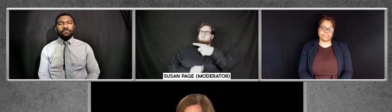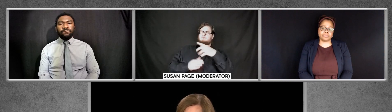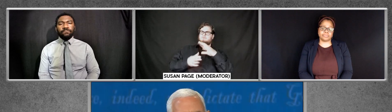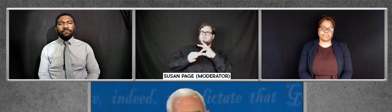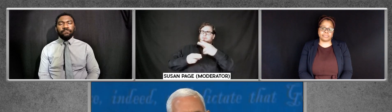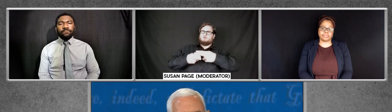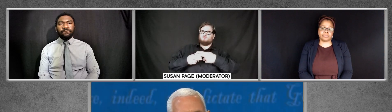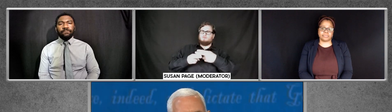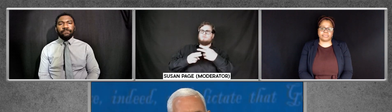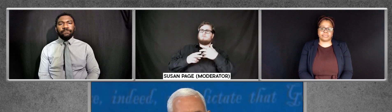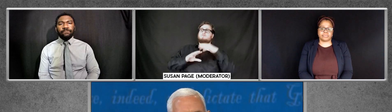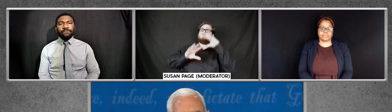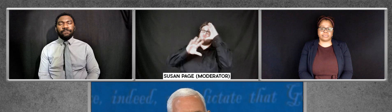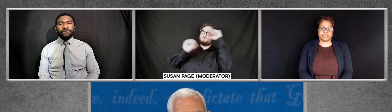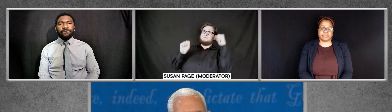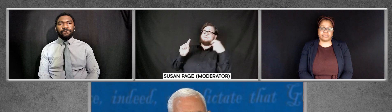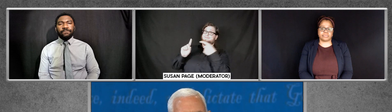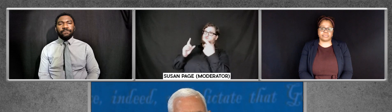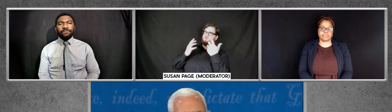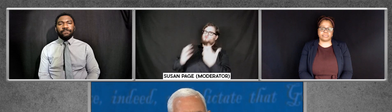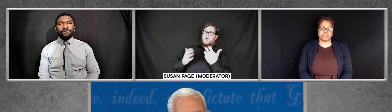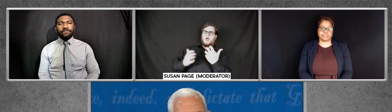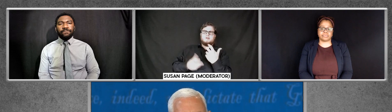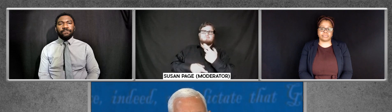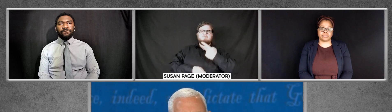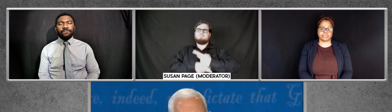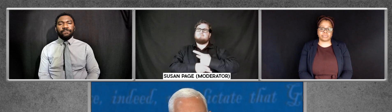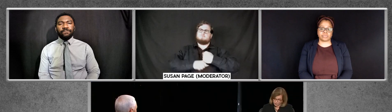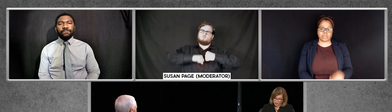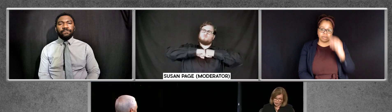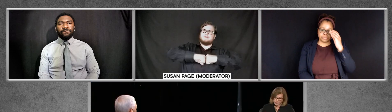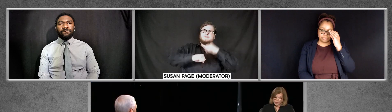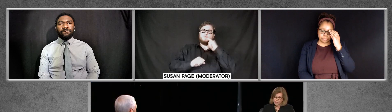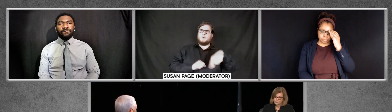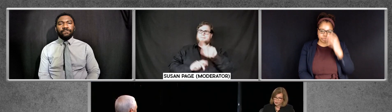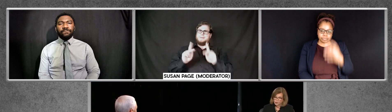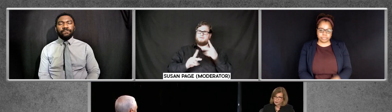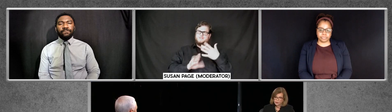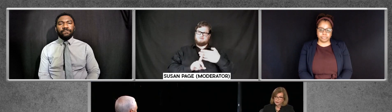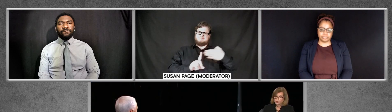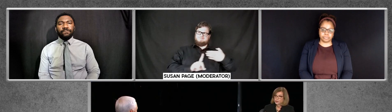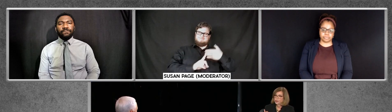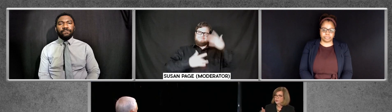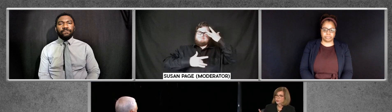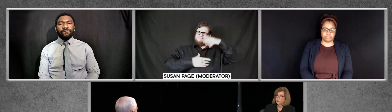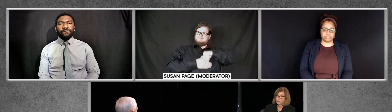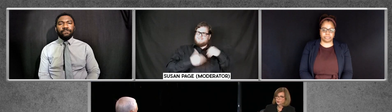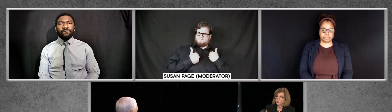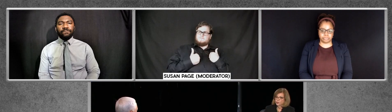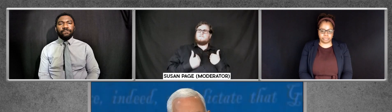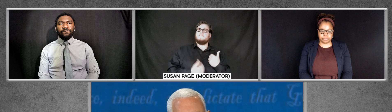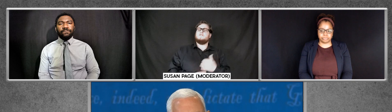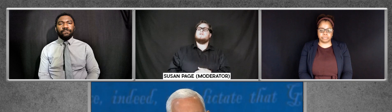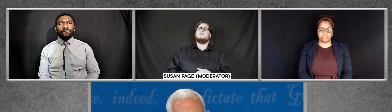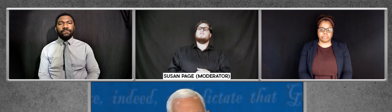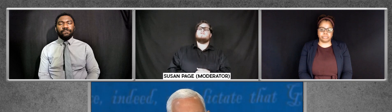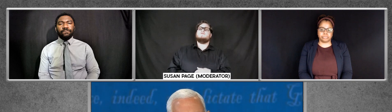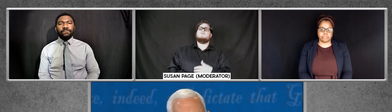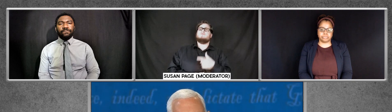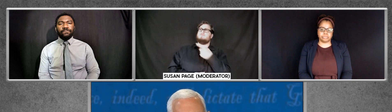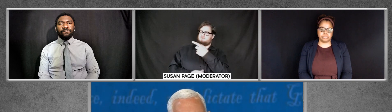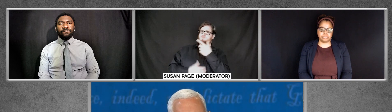to maintaining protections for people with pre-existing conditions. But you do have this court case that you are supporting, your